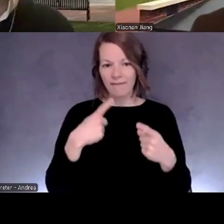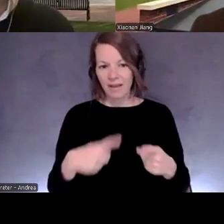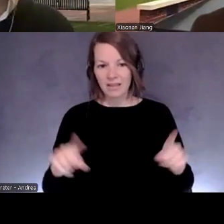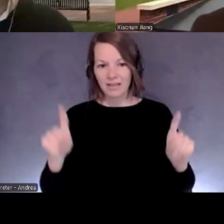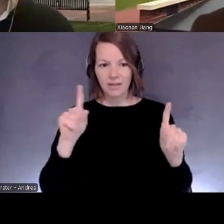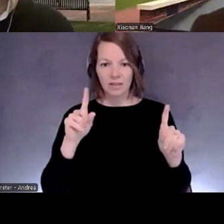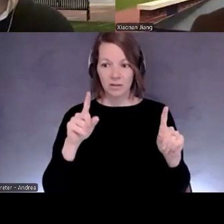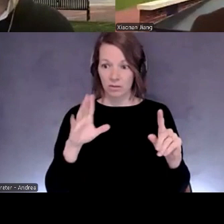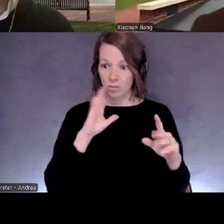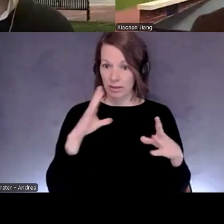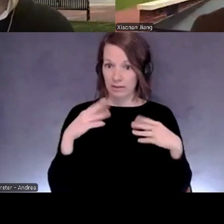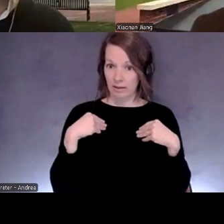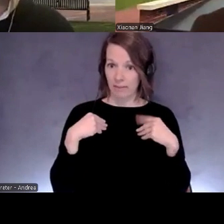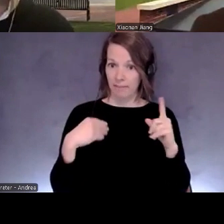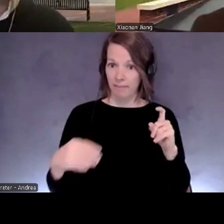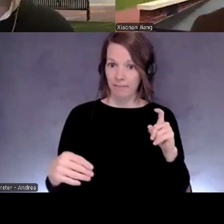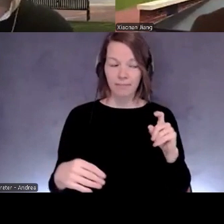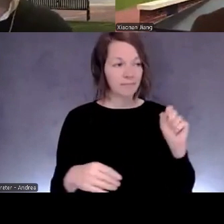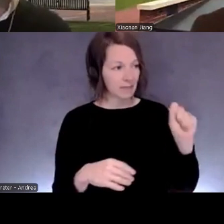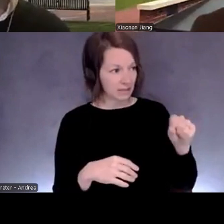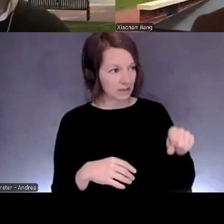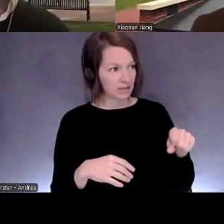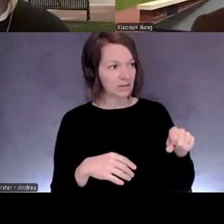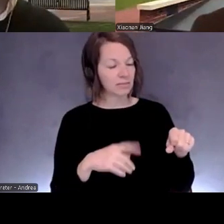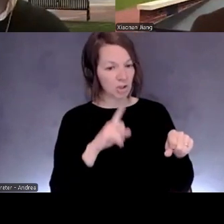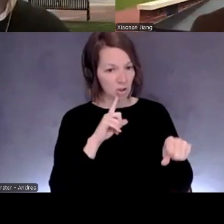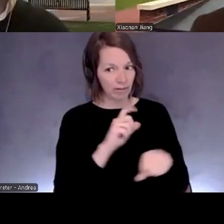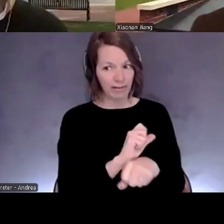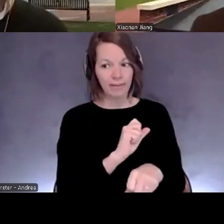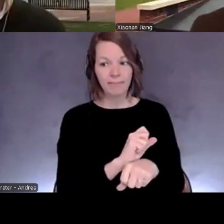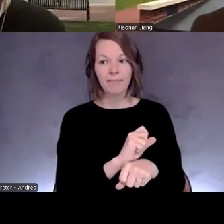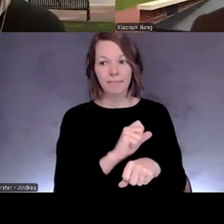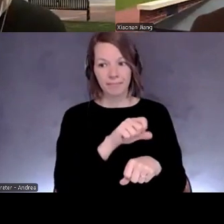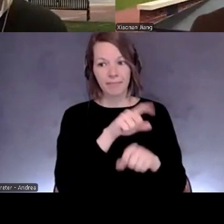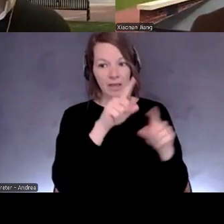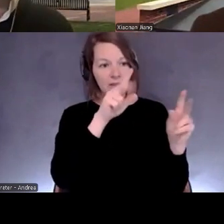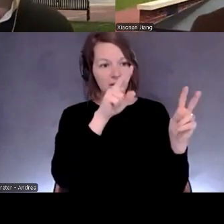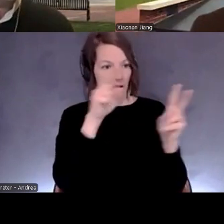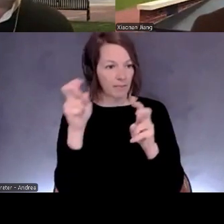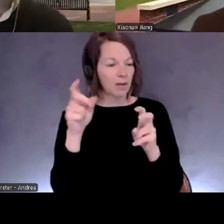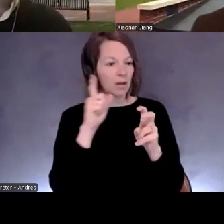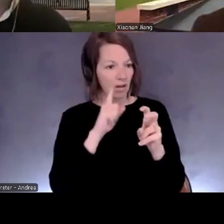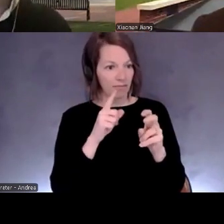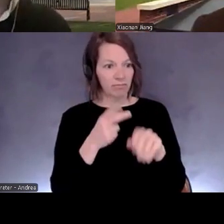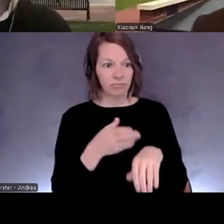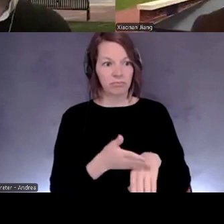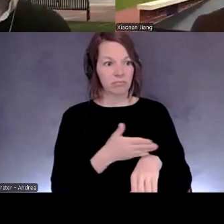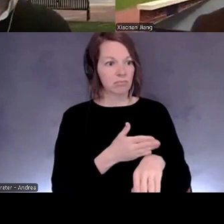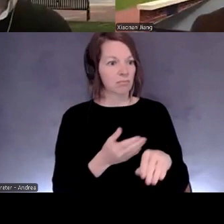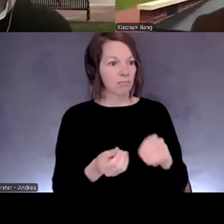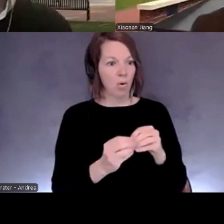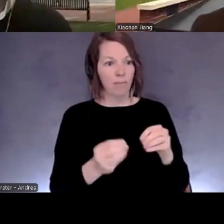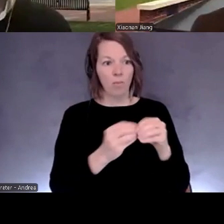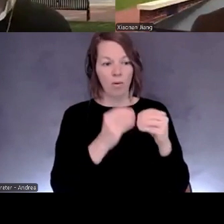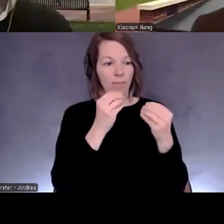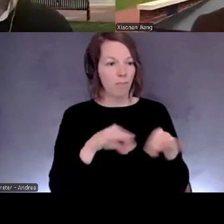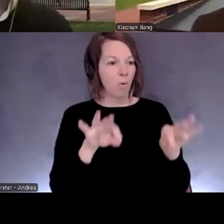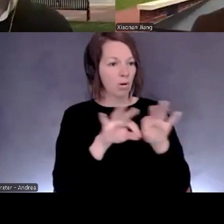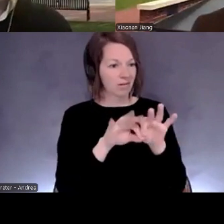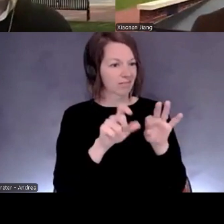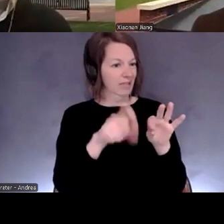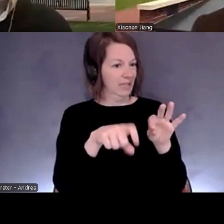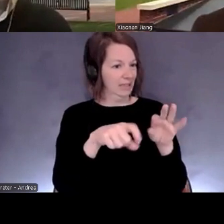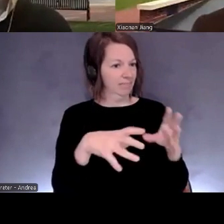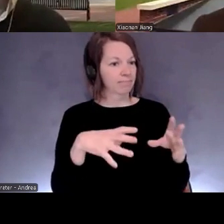it? Yes, certainly. That's a topic of growing importance, and we would certainly entertain it